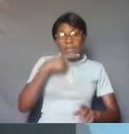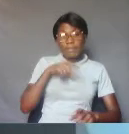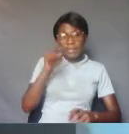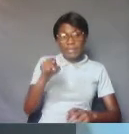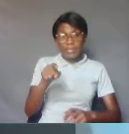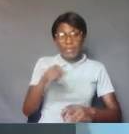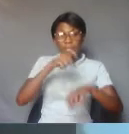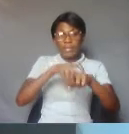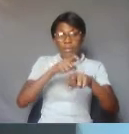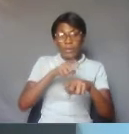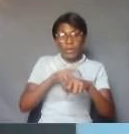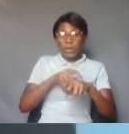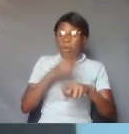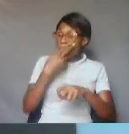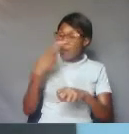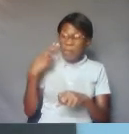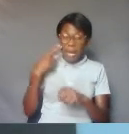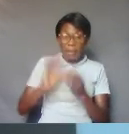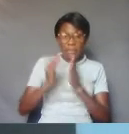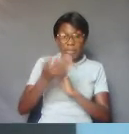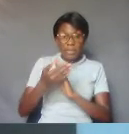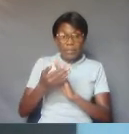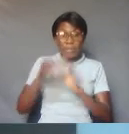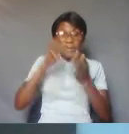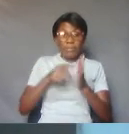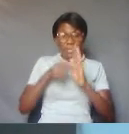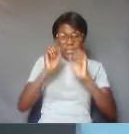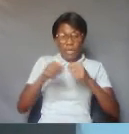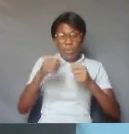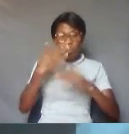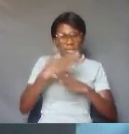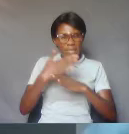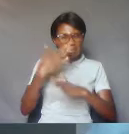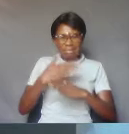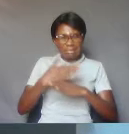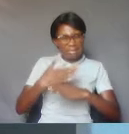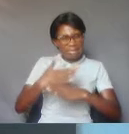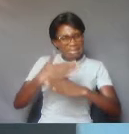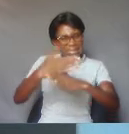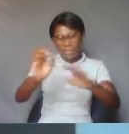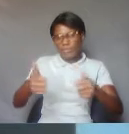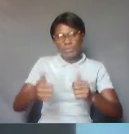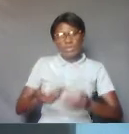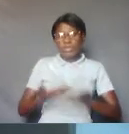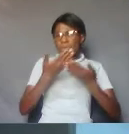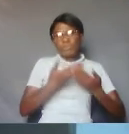he acquired blindness in midlife that he actually felt that, or he actually